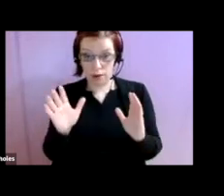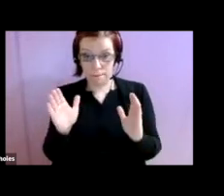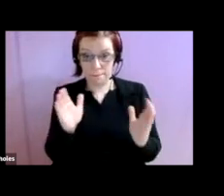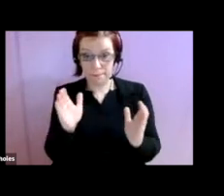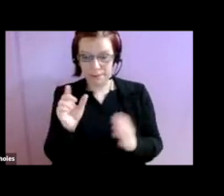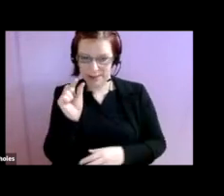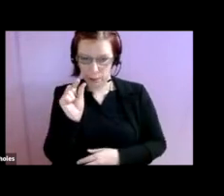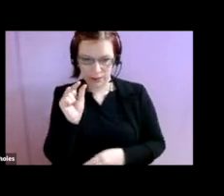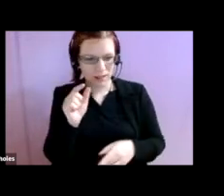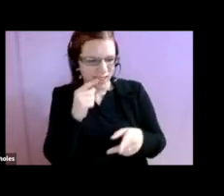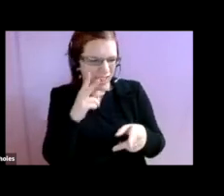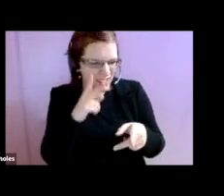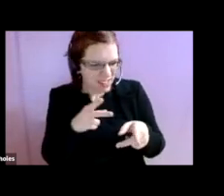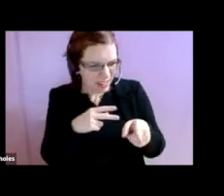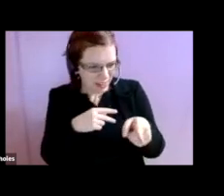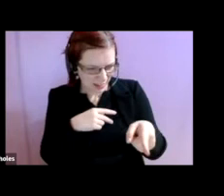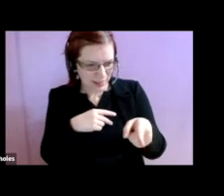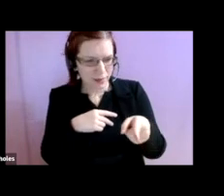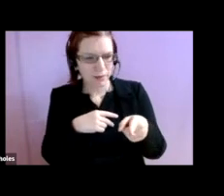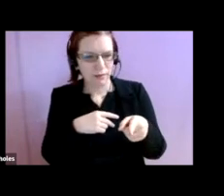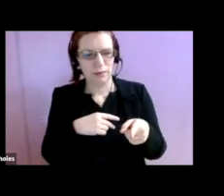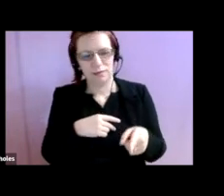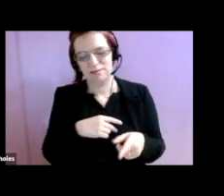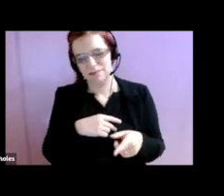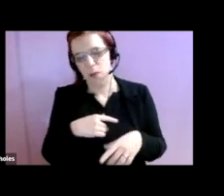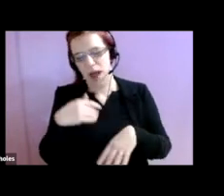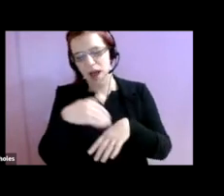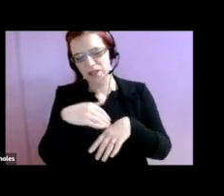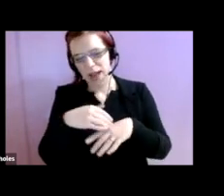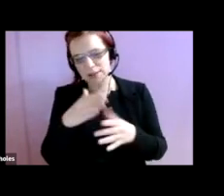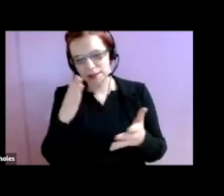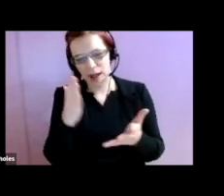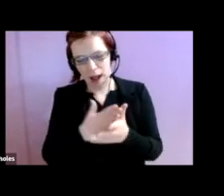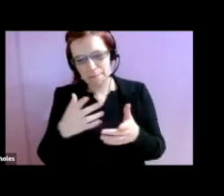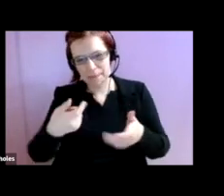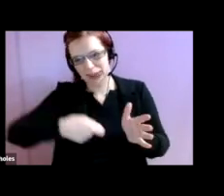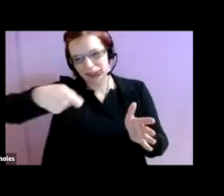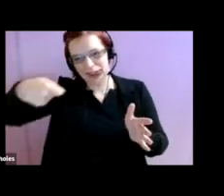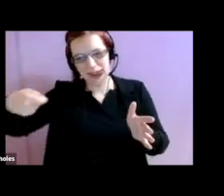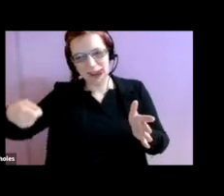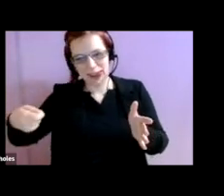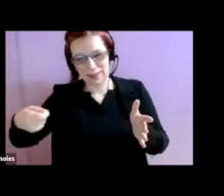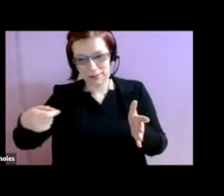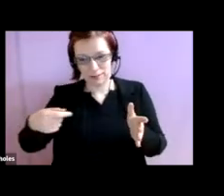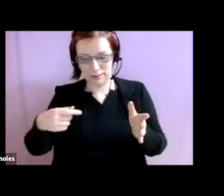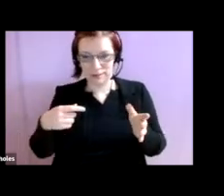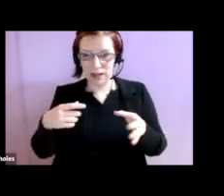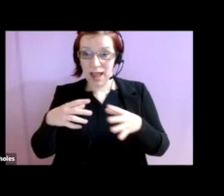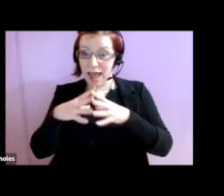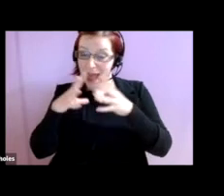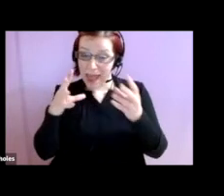slide says scale of effect vastly exaggerated. This is a tiny effect, remember. Everything's moving.